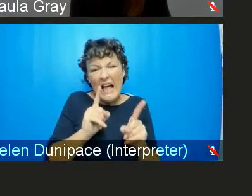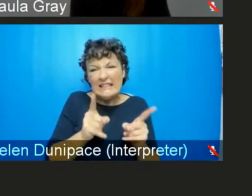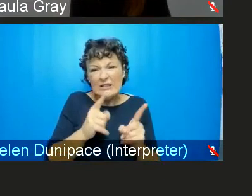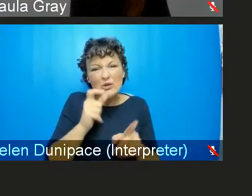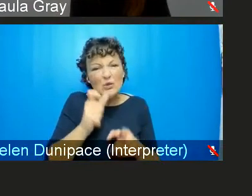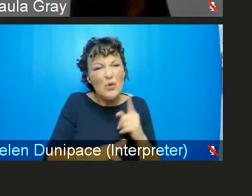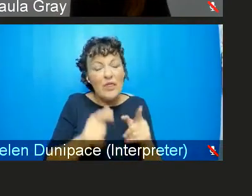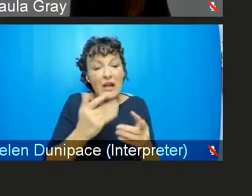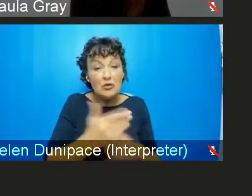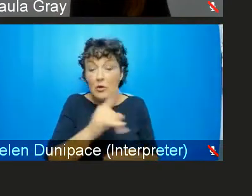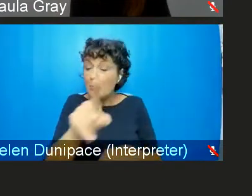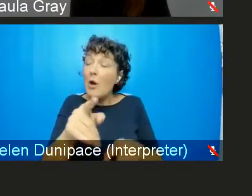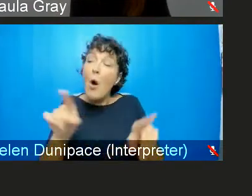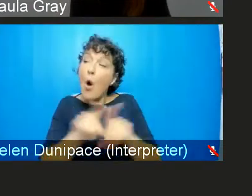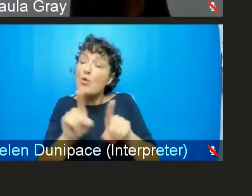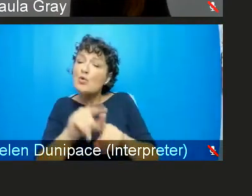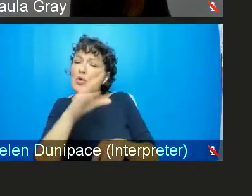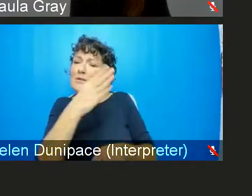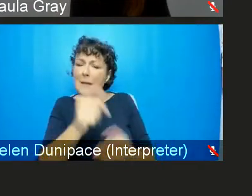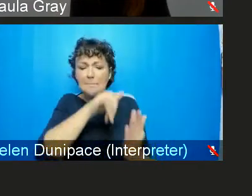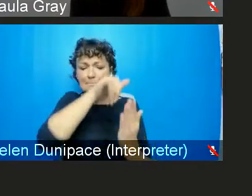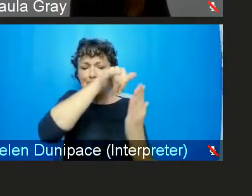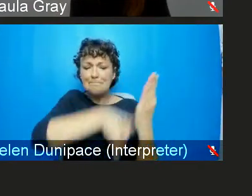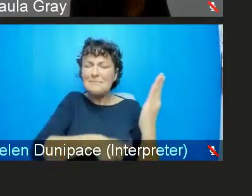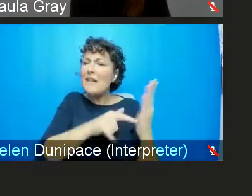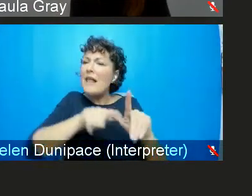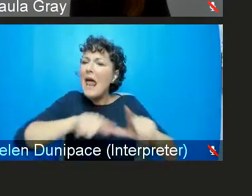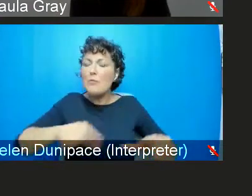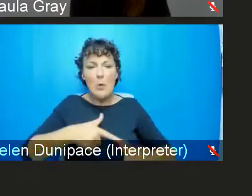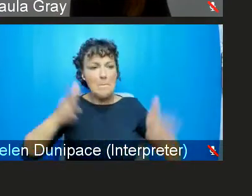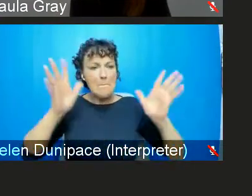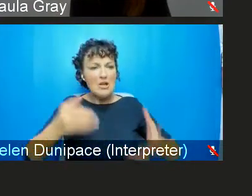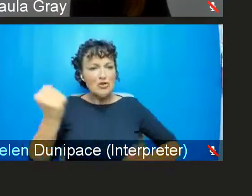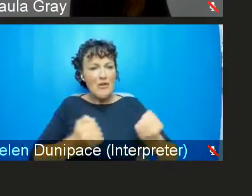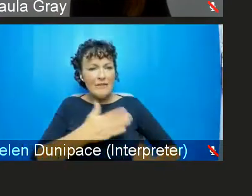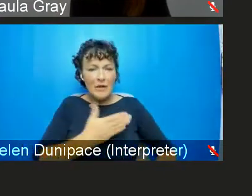and job descriptions, must have a driving license. Really?